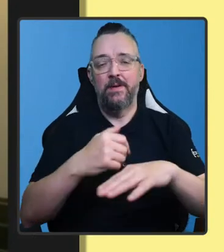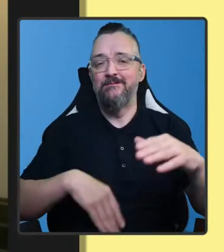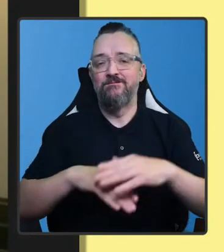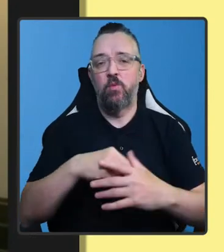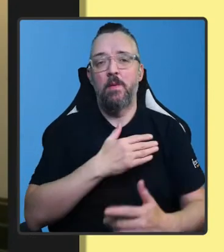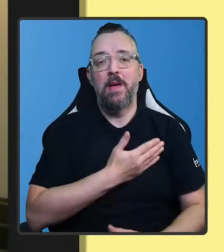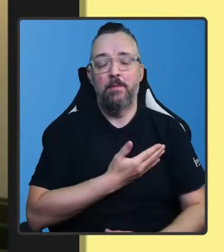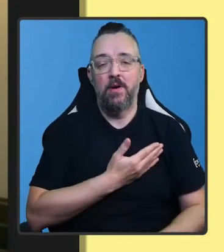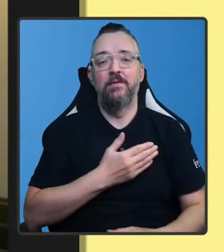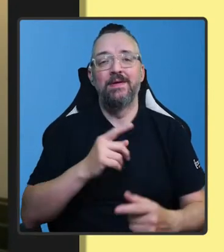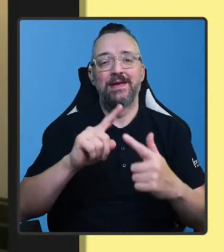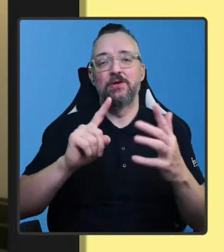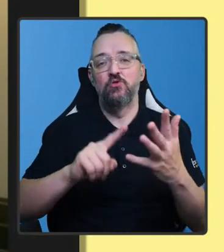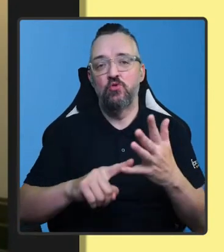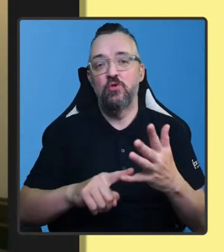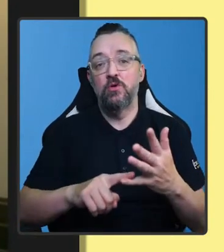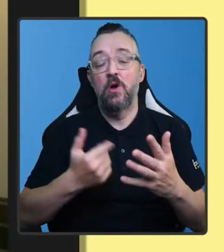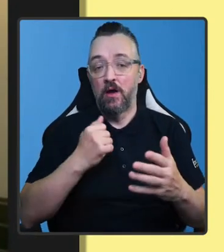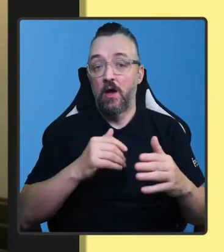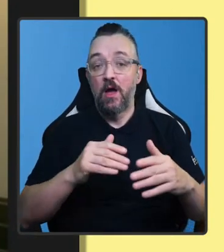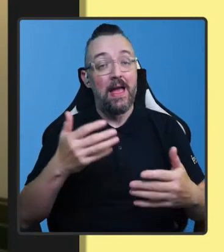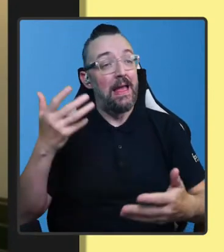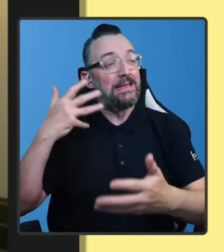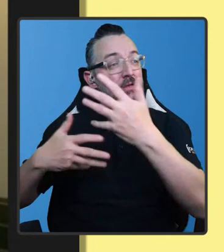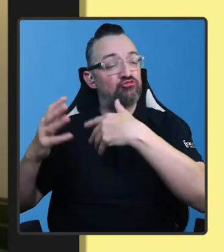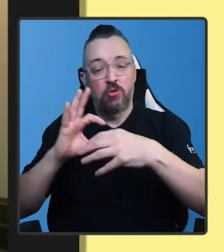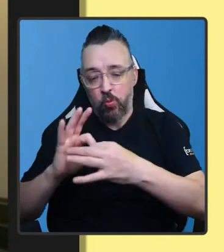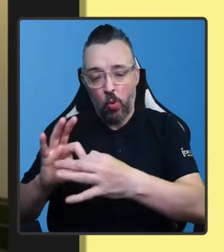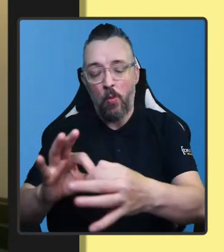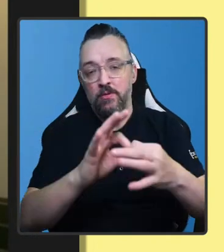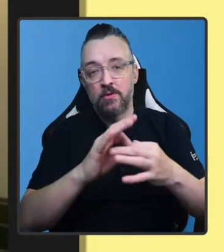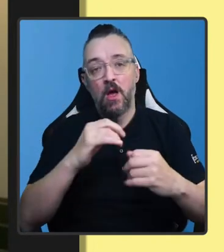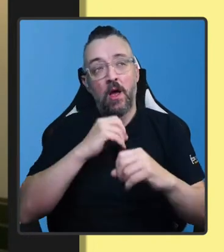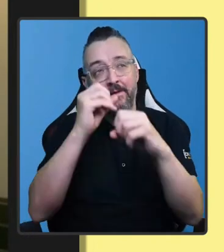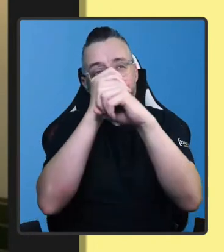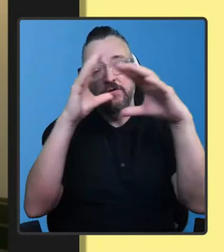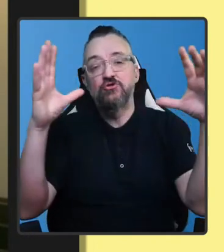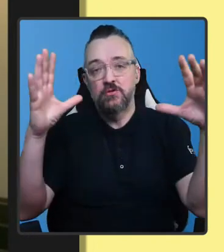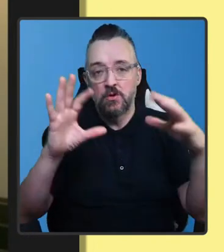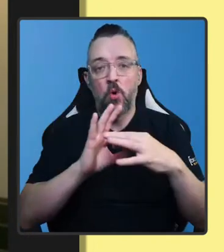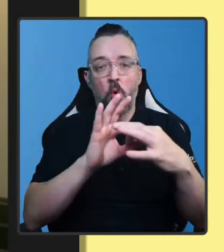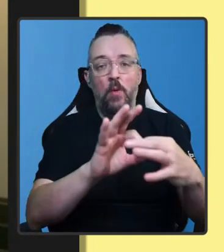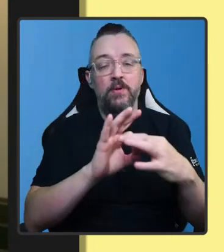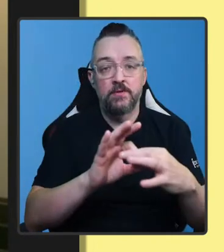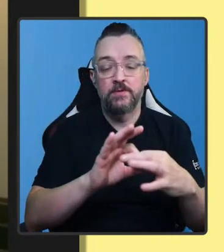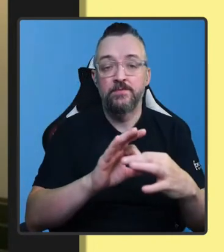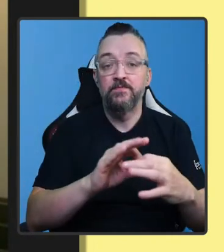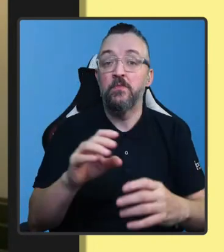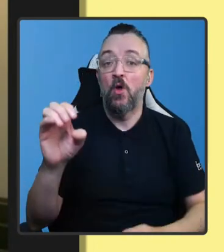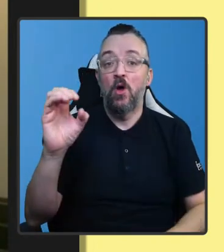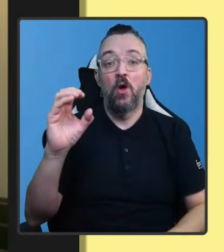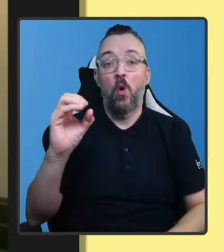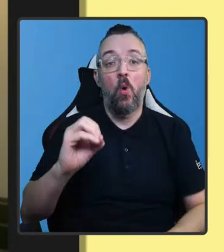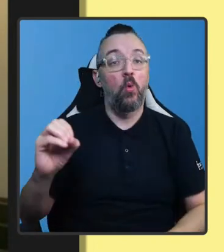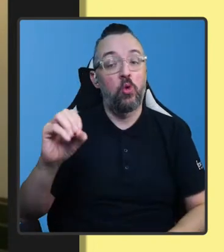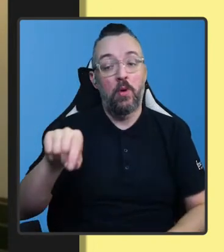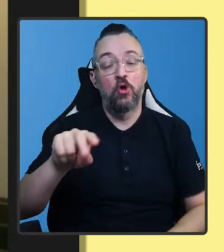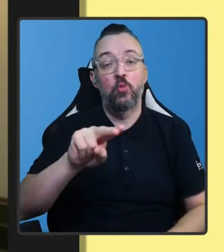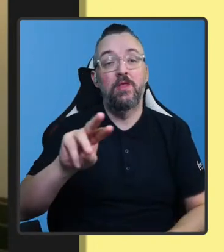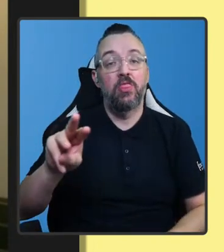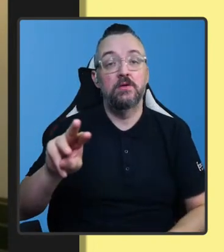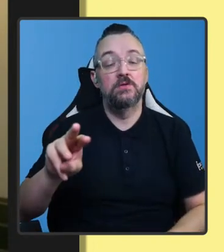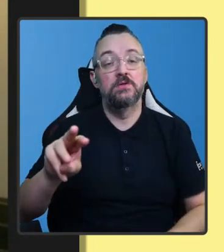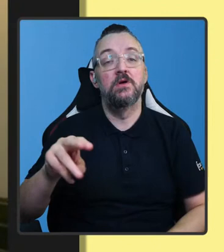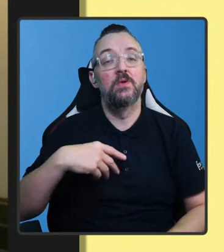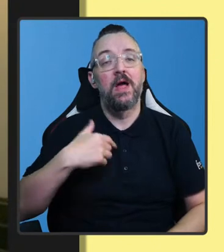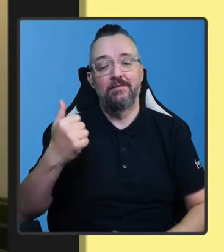have a common history and a common vision for the future. On October the 23rd, we celebrate the old alliance between Scotland